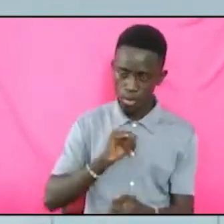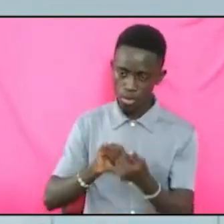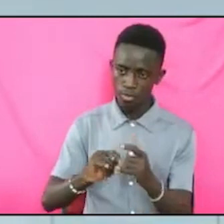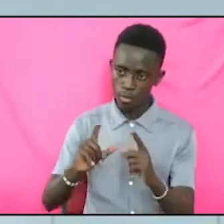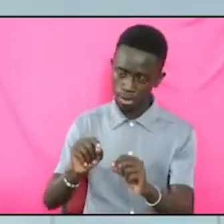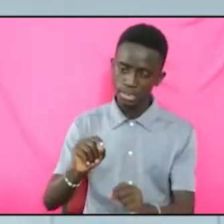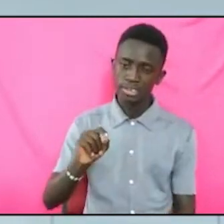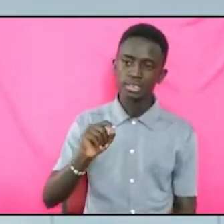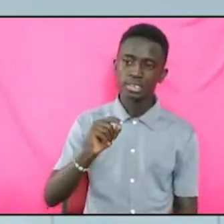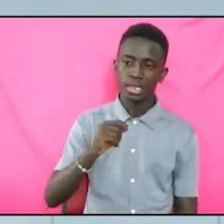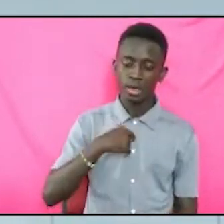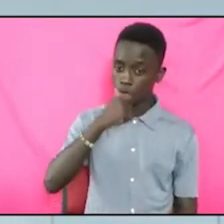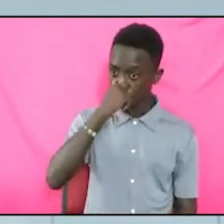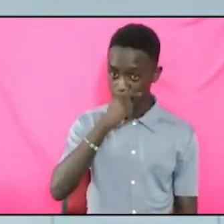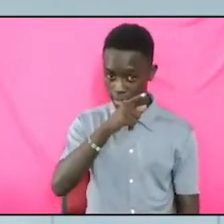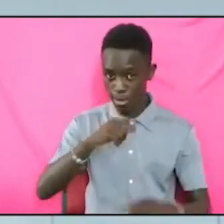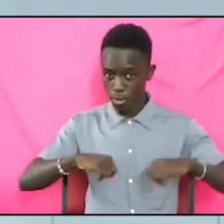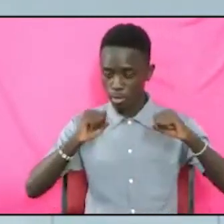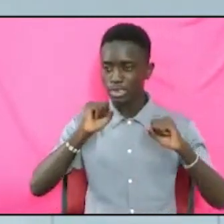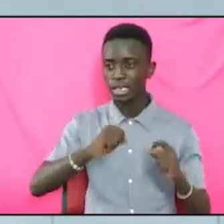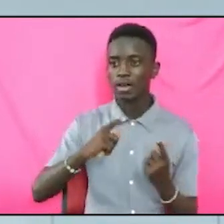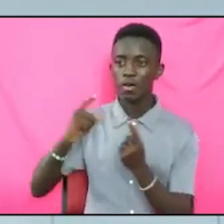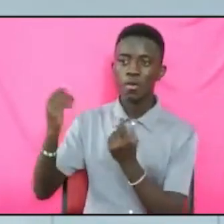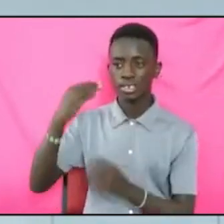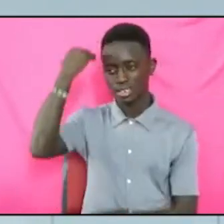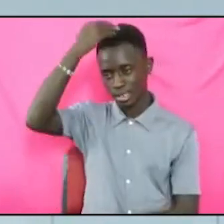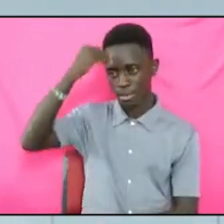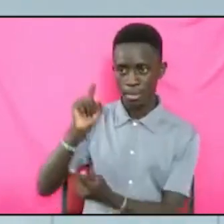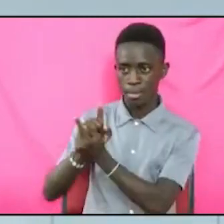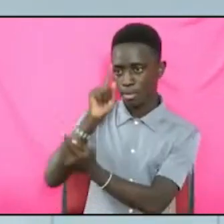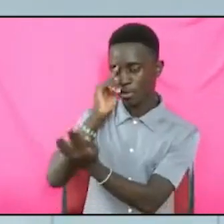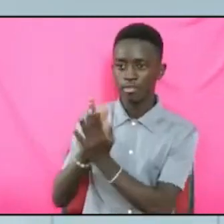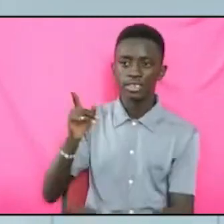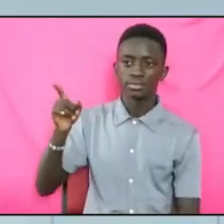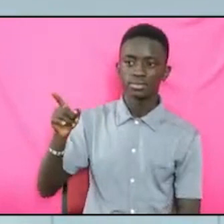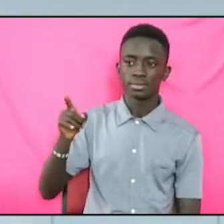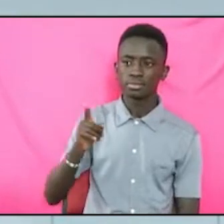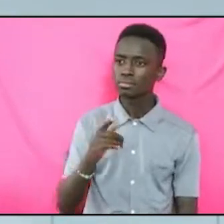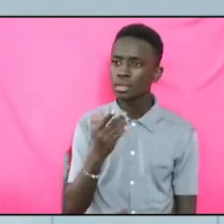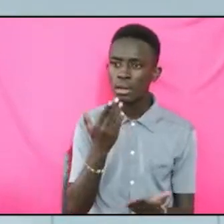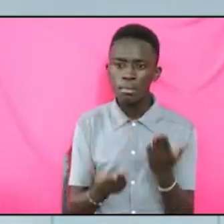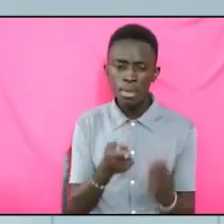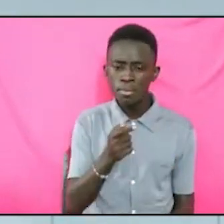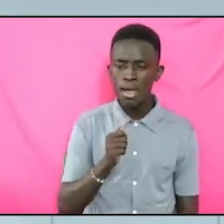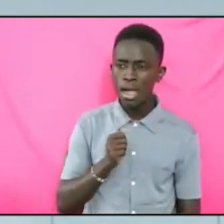Samaria. This nameless girl, he said in history that she could have been like 12 years of